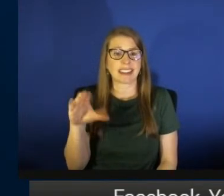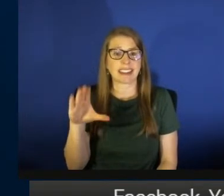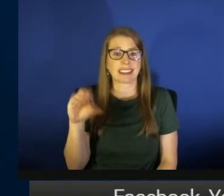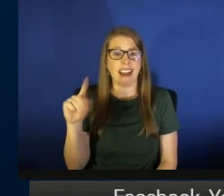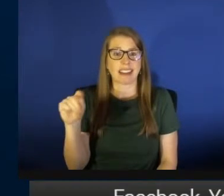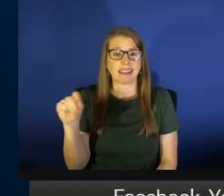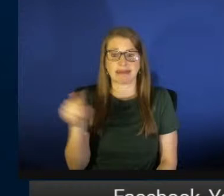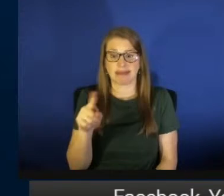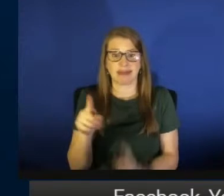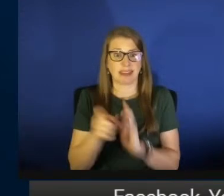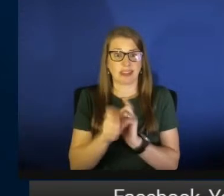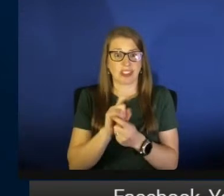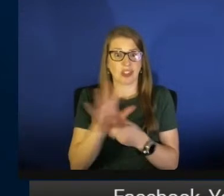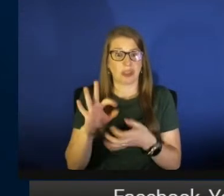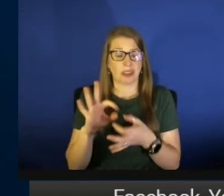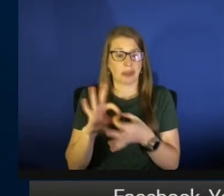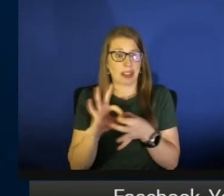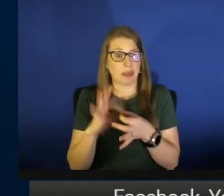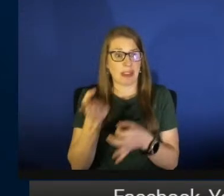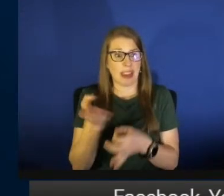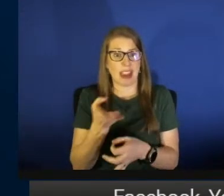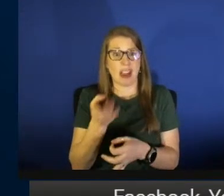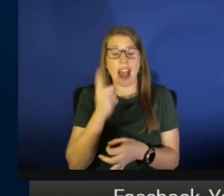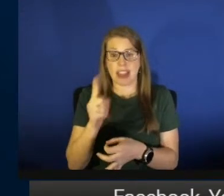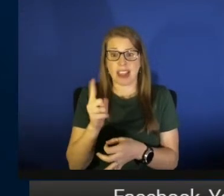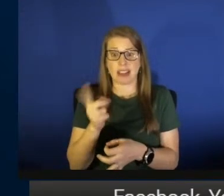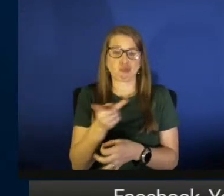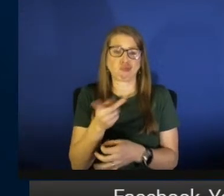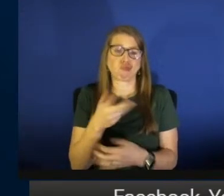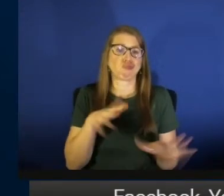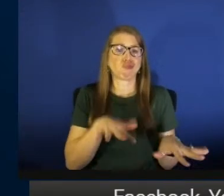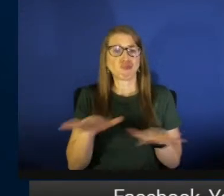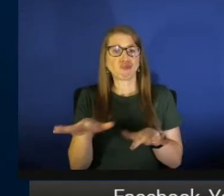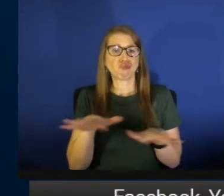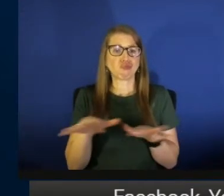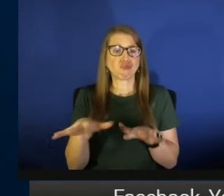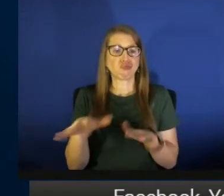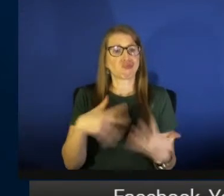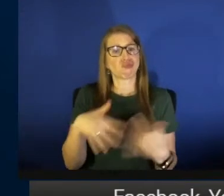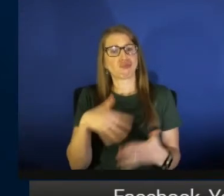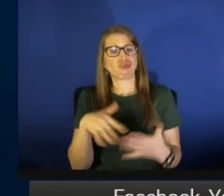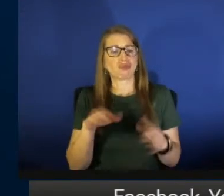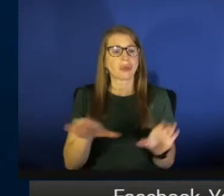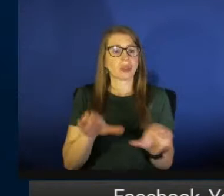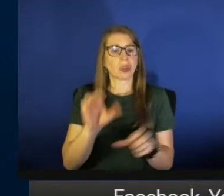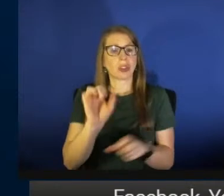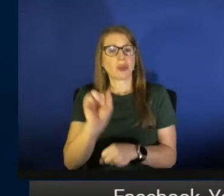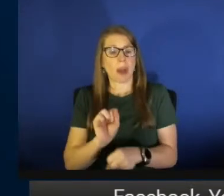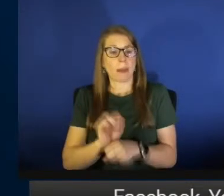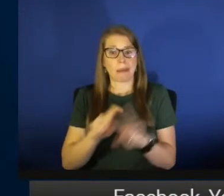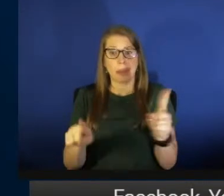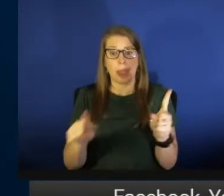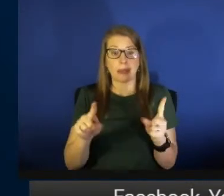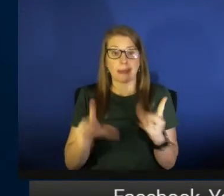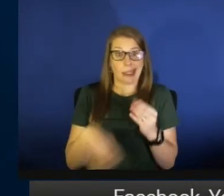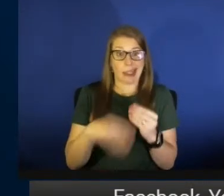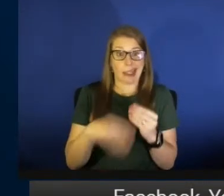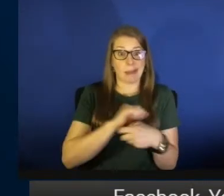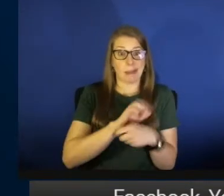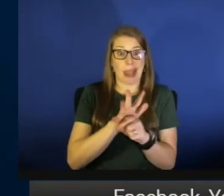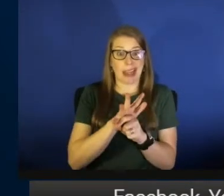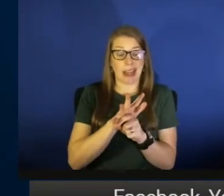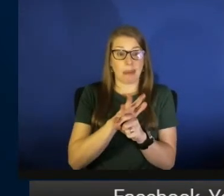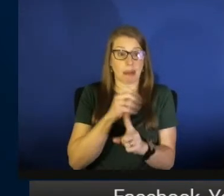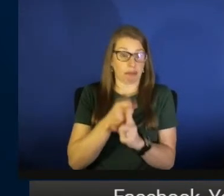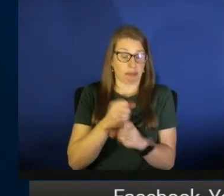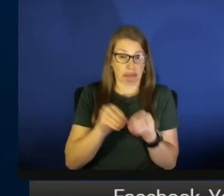radio studio? I always think of you two kind of just hanging out in there and doing your job. But when you had a pandemic and this, like you said, terrifying time, did that